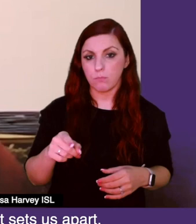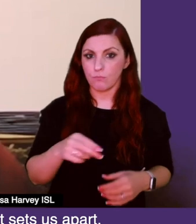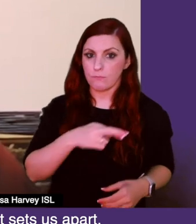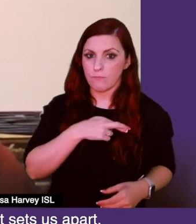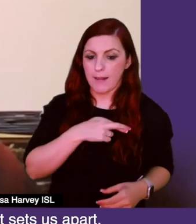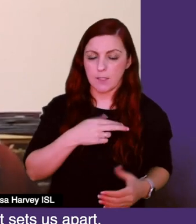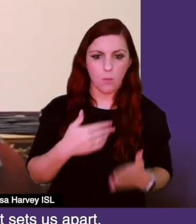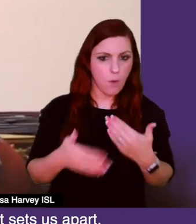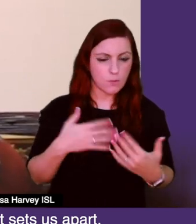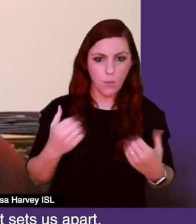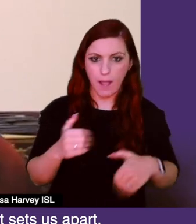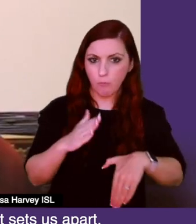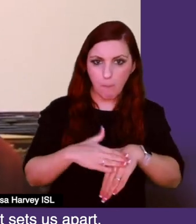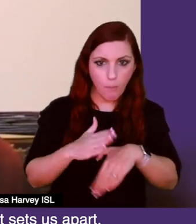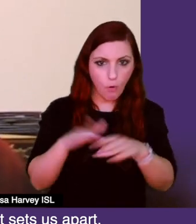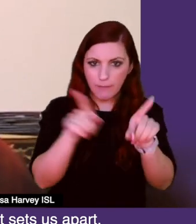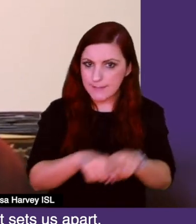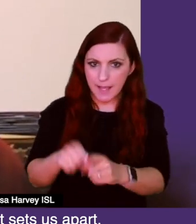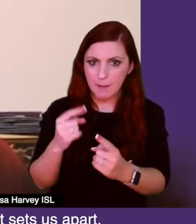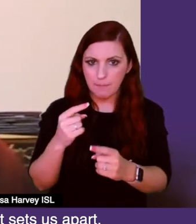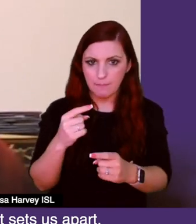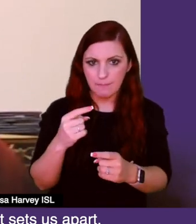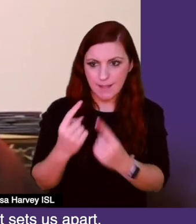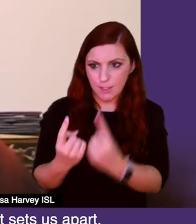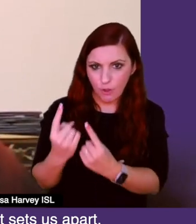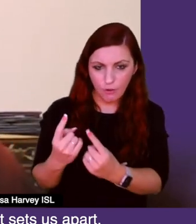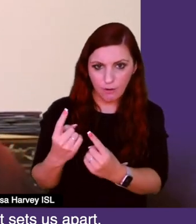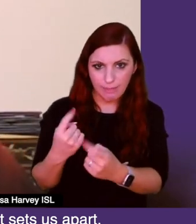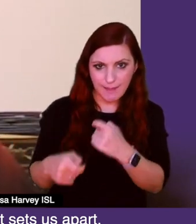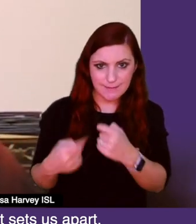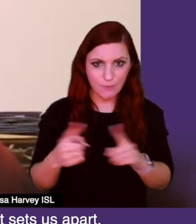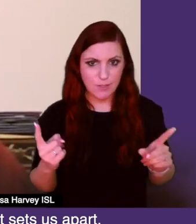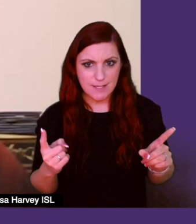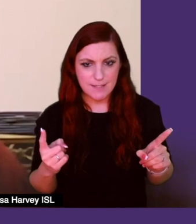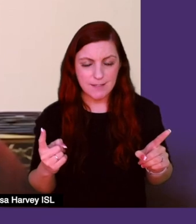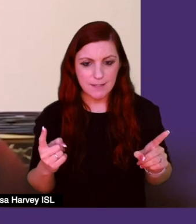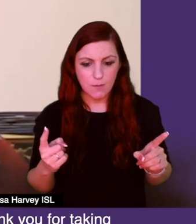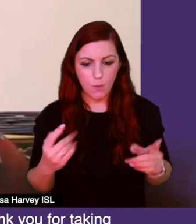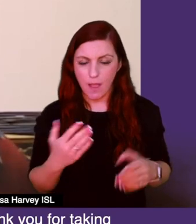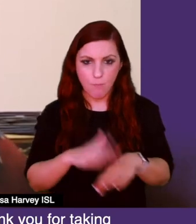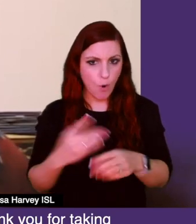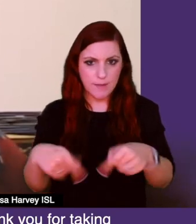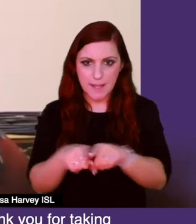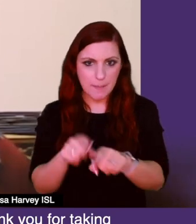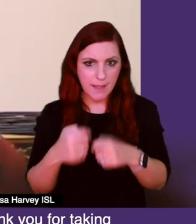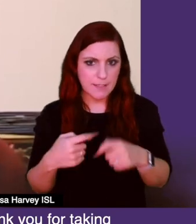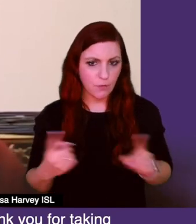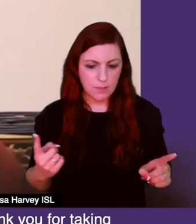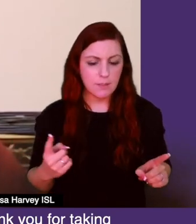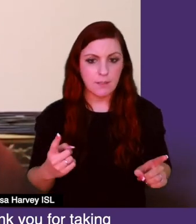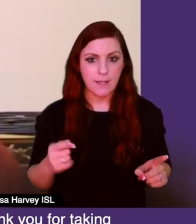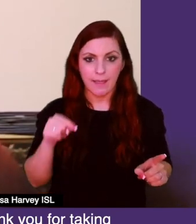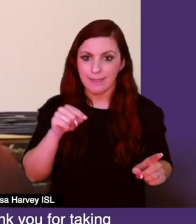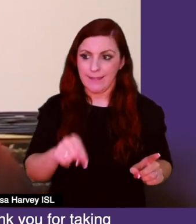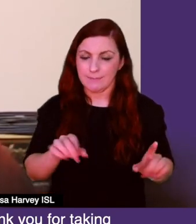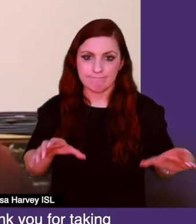reality is we have more in common with each other than what sets us apart. In this virtual auditorium,